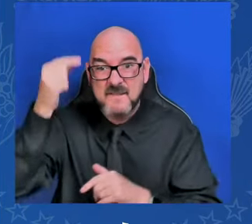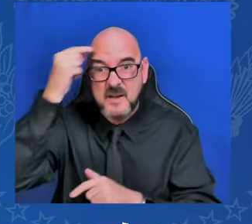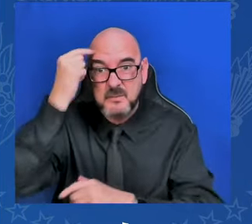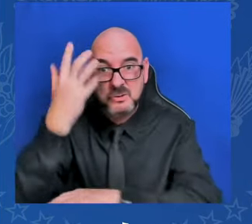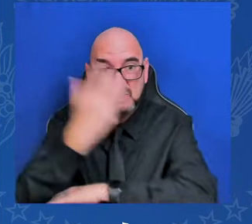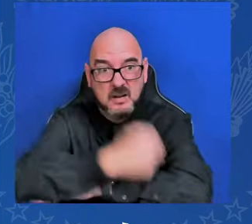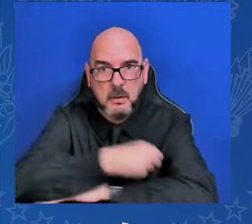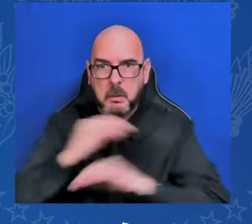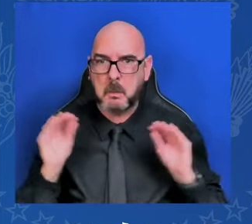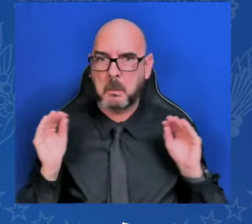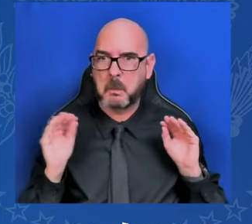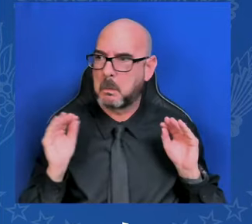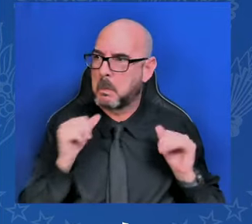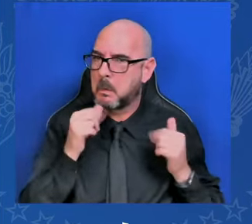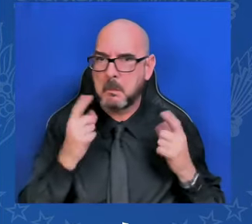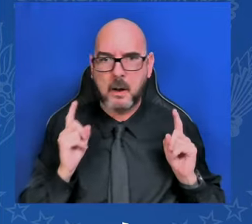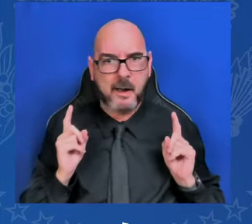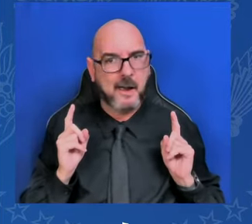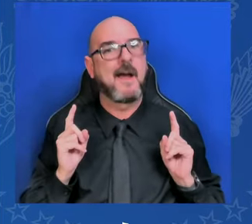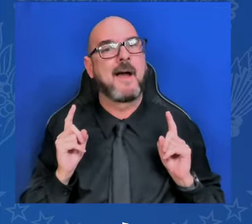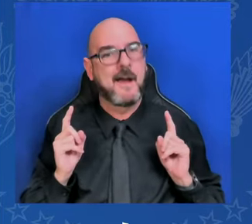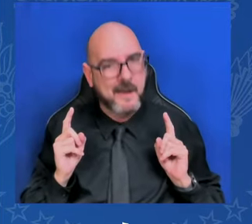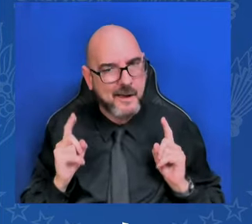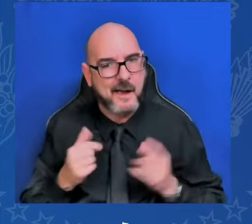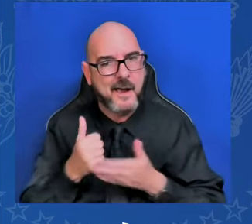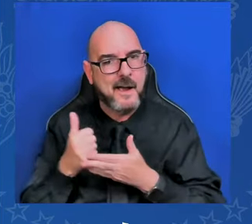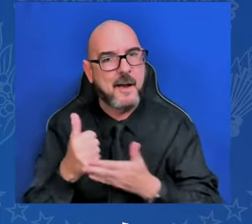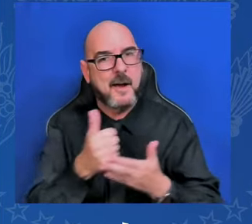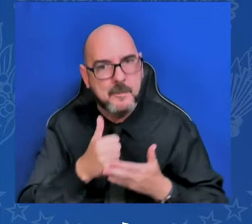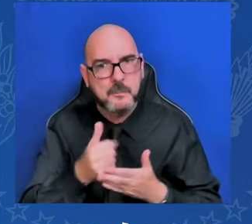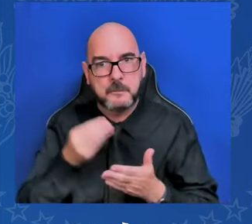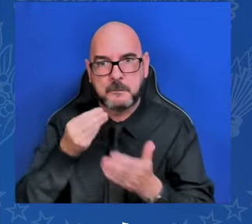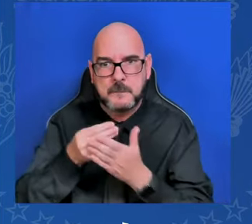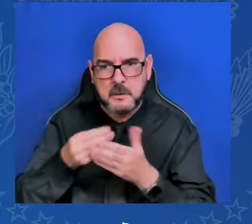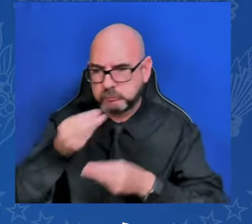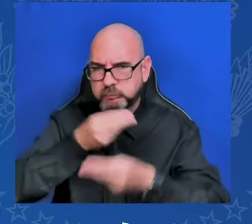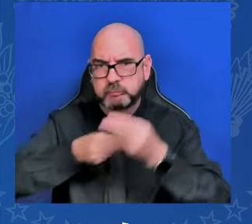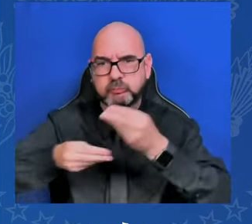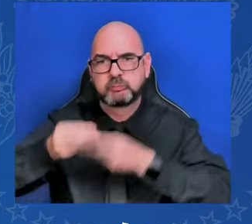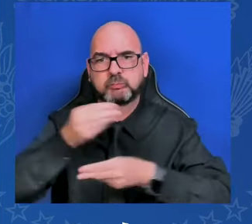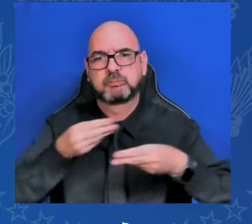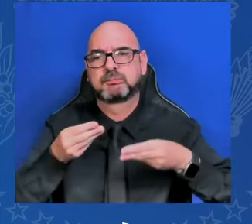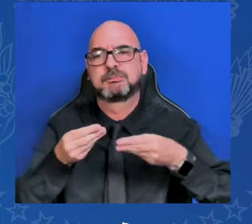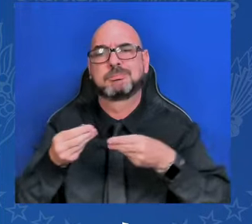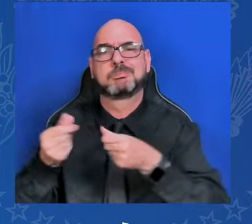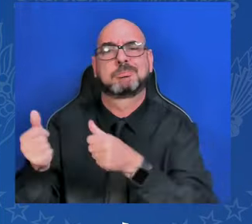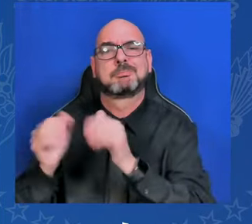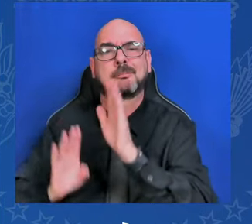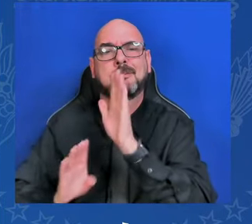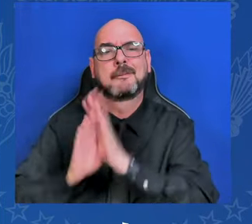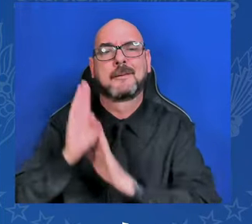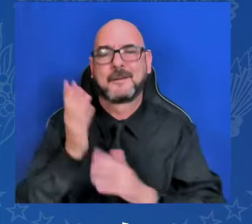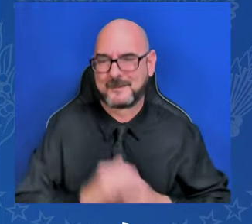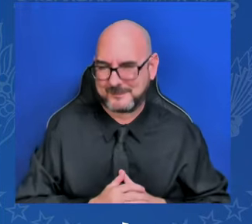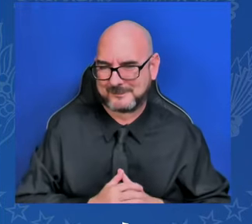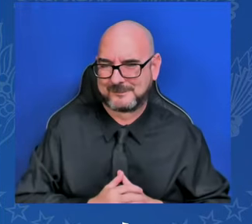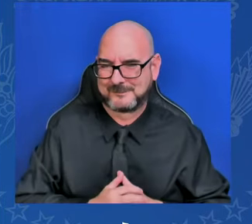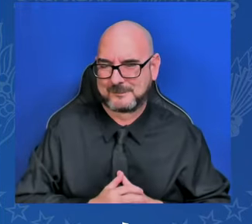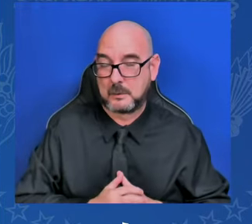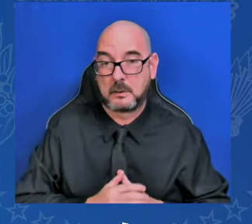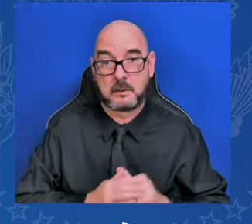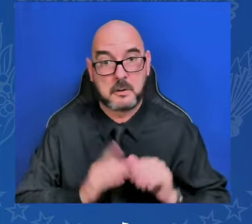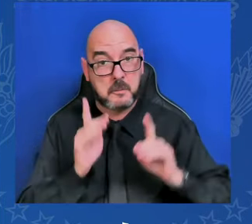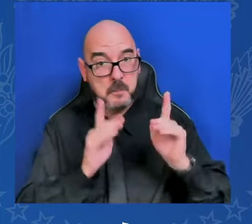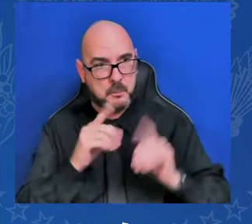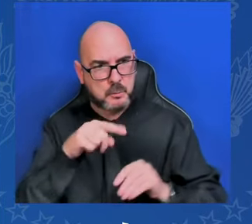security needs that this country faces. We are working in lockstep to put people over politics. And if we